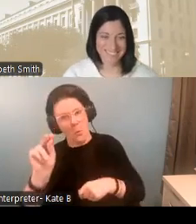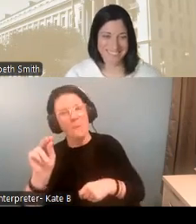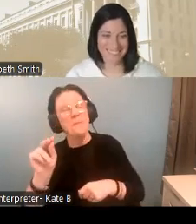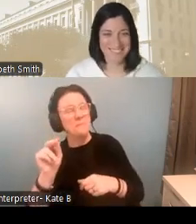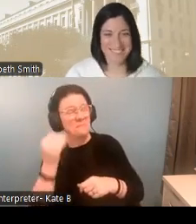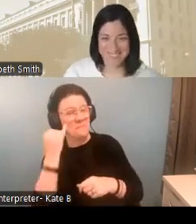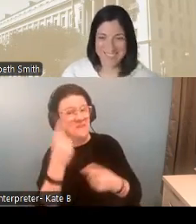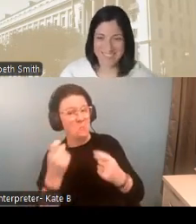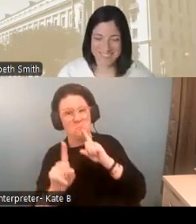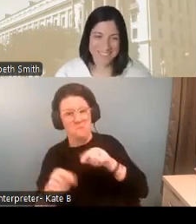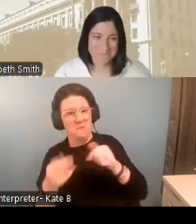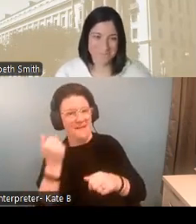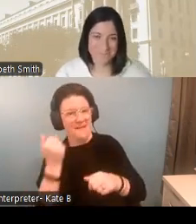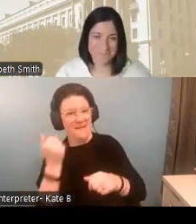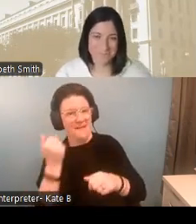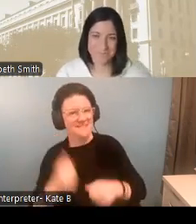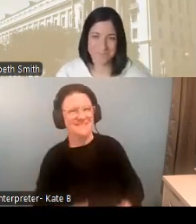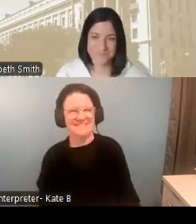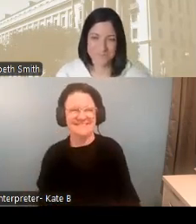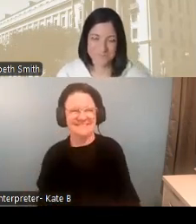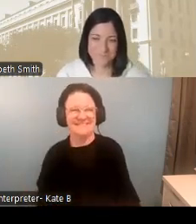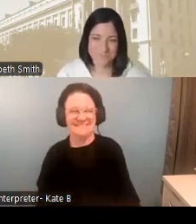answer any of the questions.